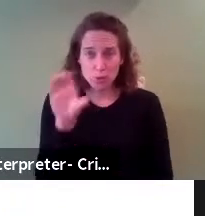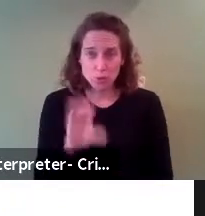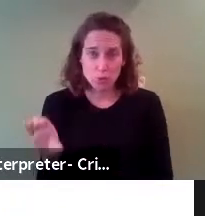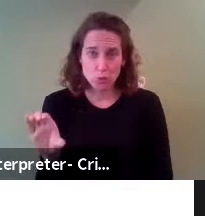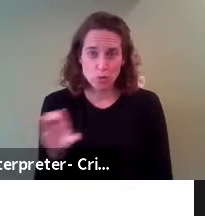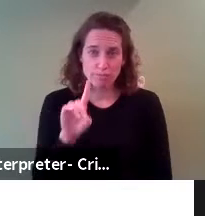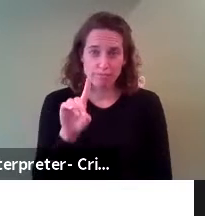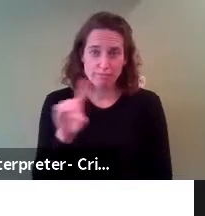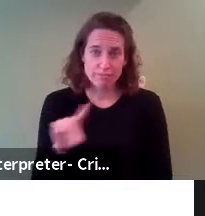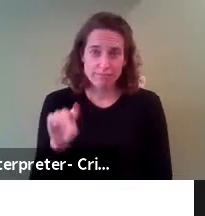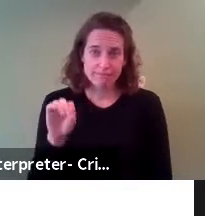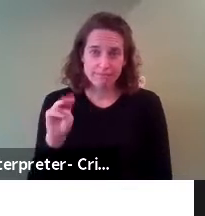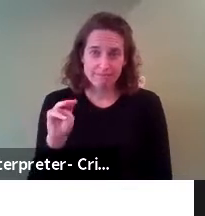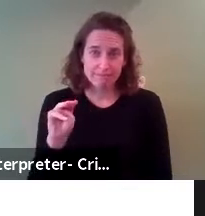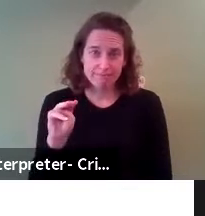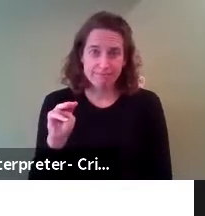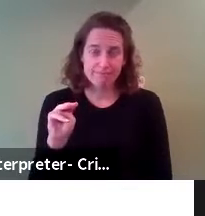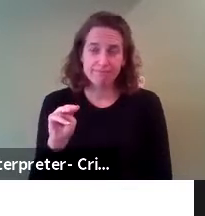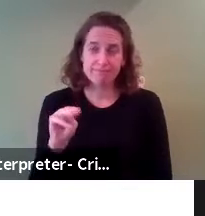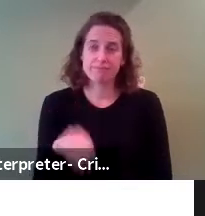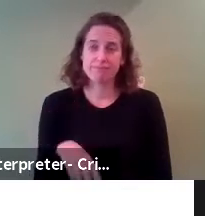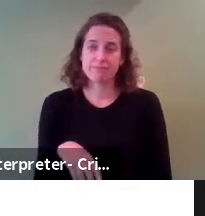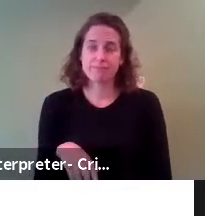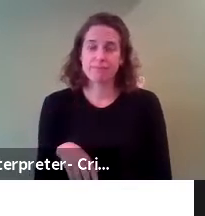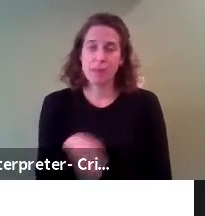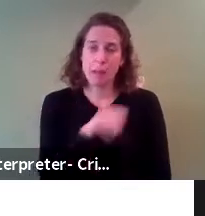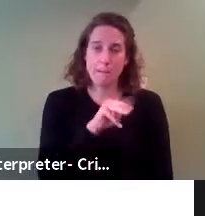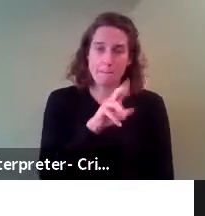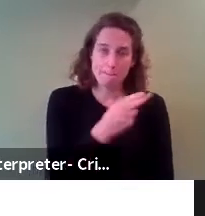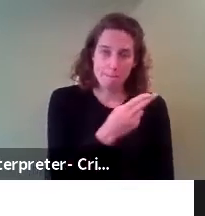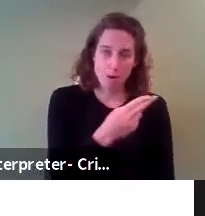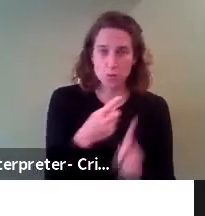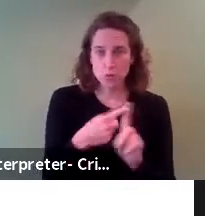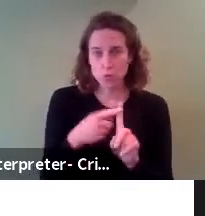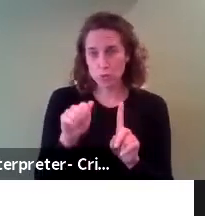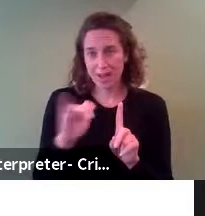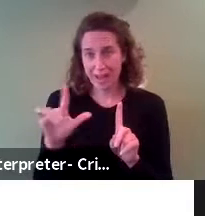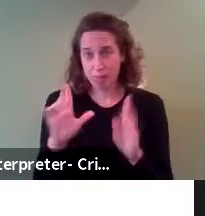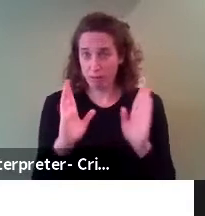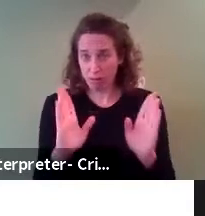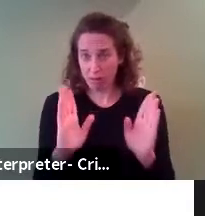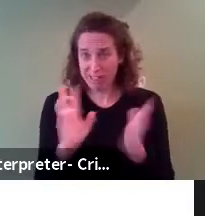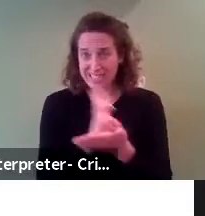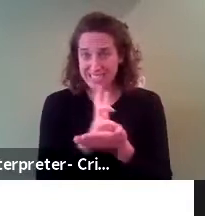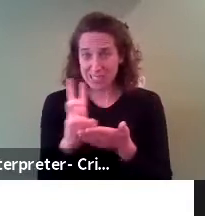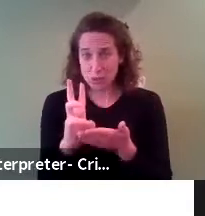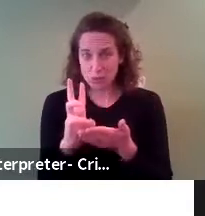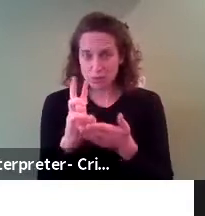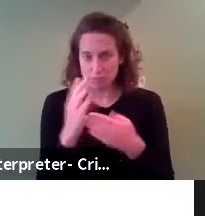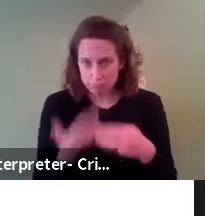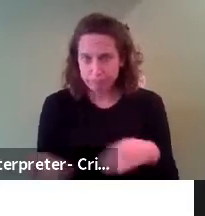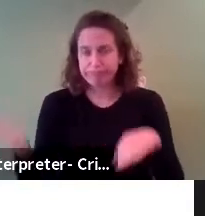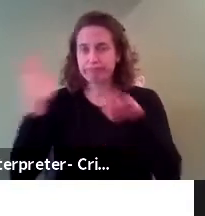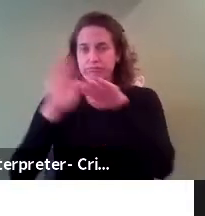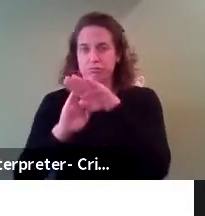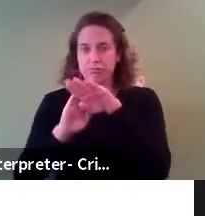in the 6 weeks between March and April, actually grew 728%